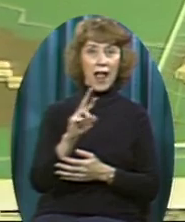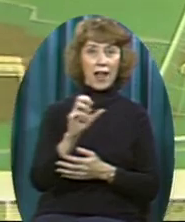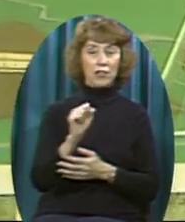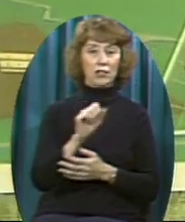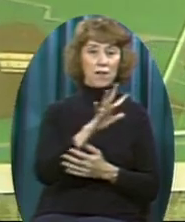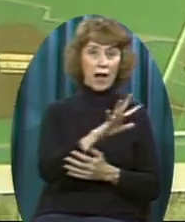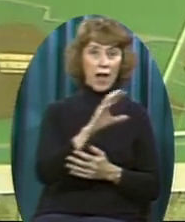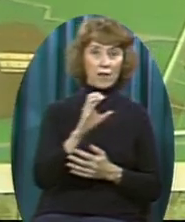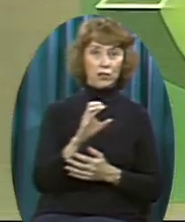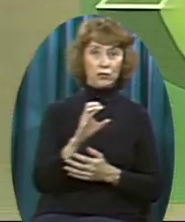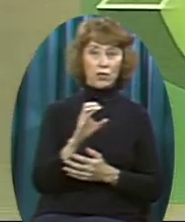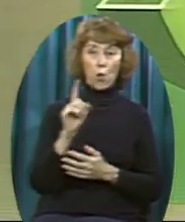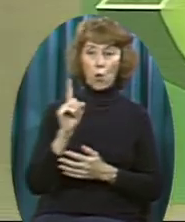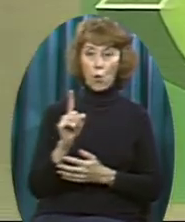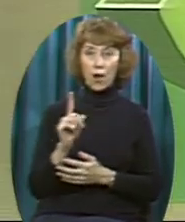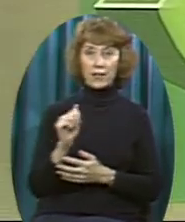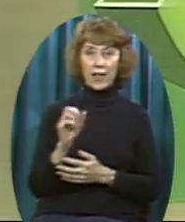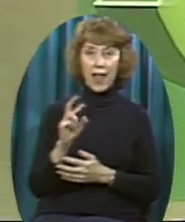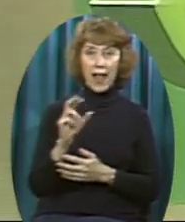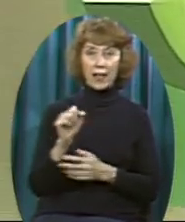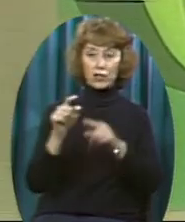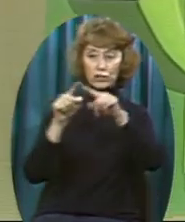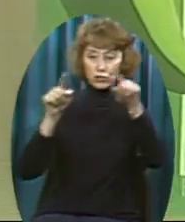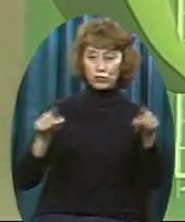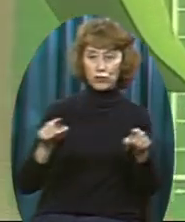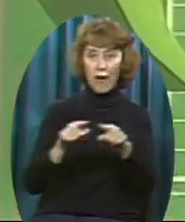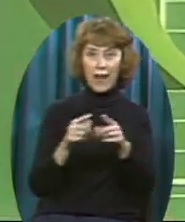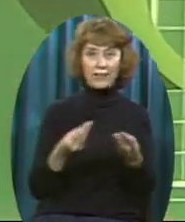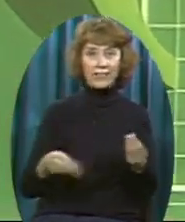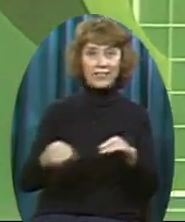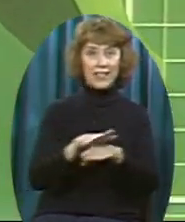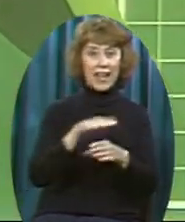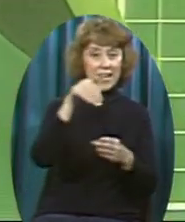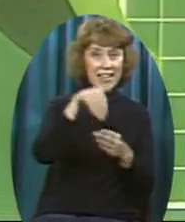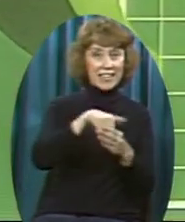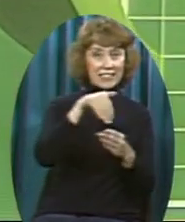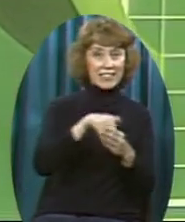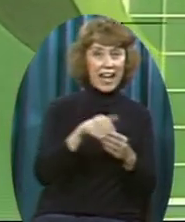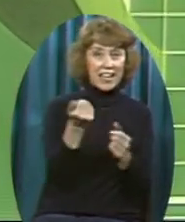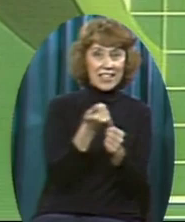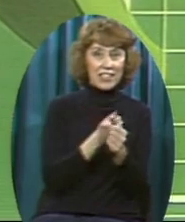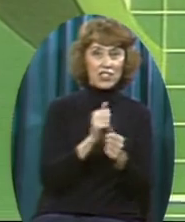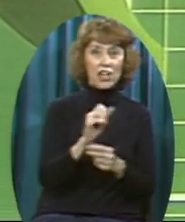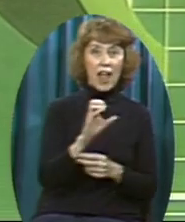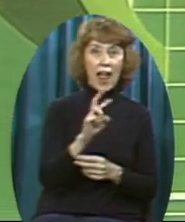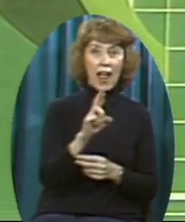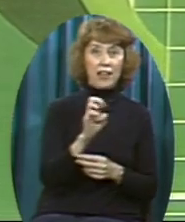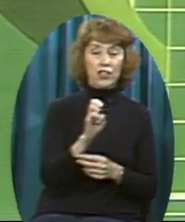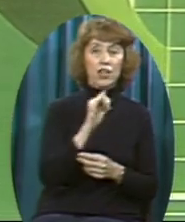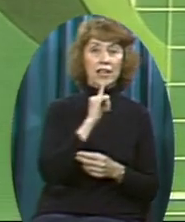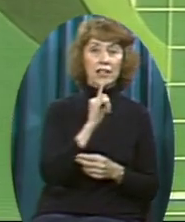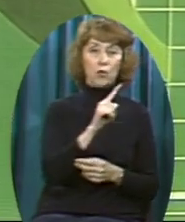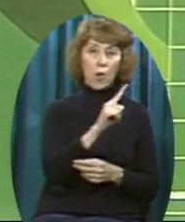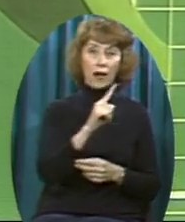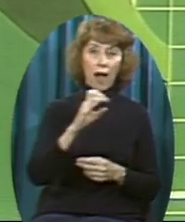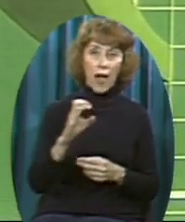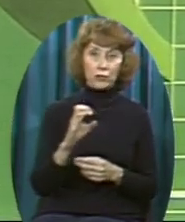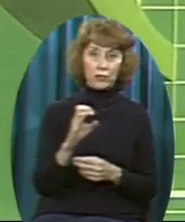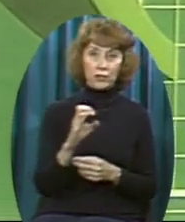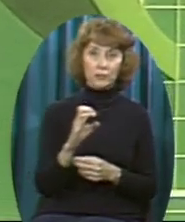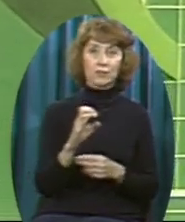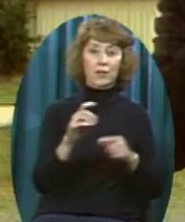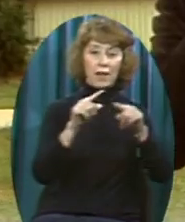one-acre tracts of land. Inside each 1 acre, 100 plats. I want you to stake your claim on one